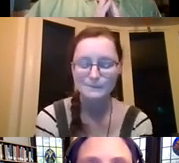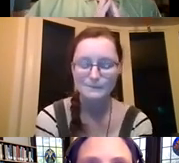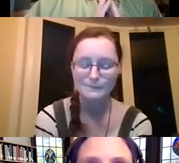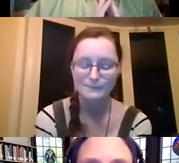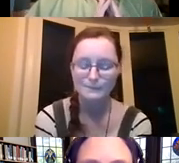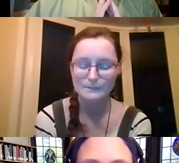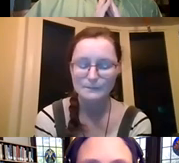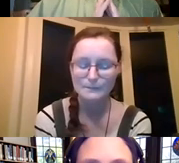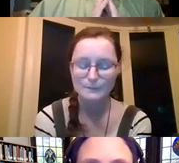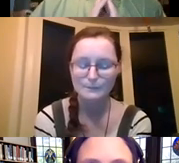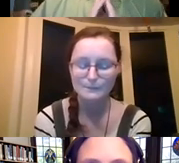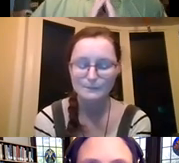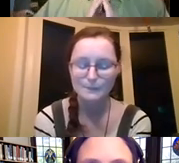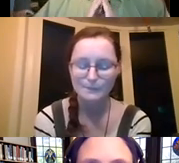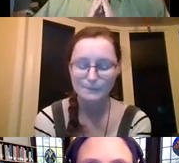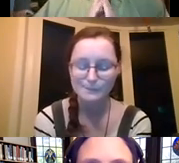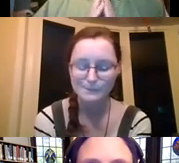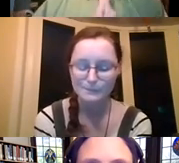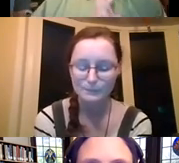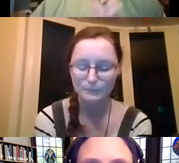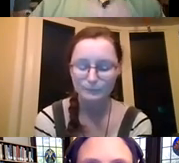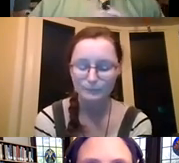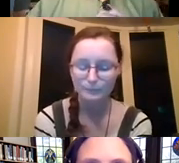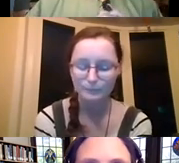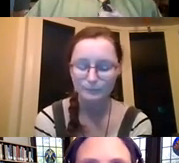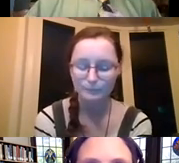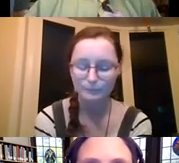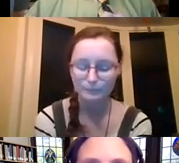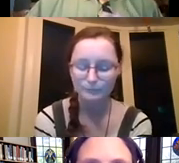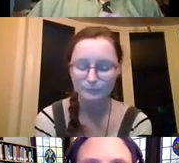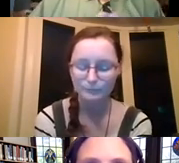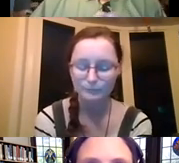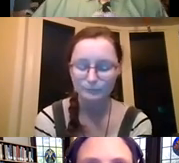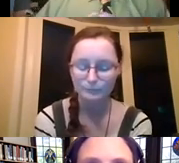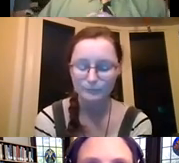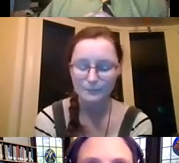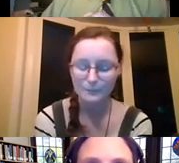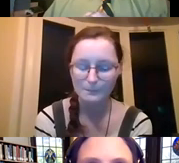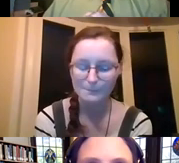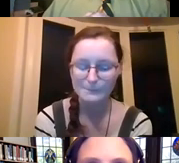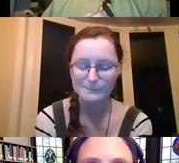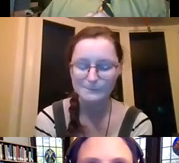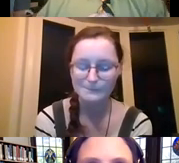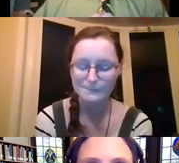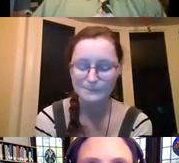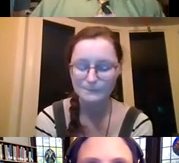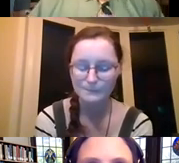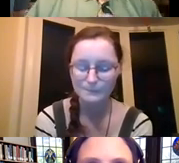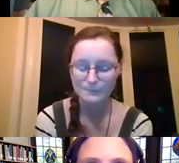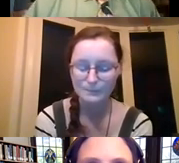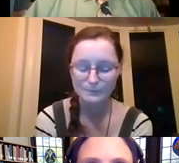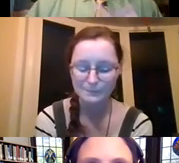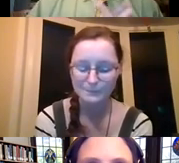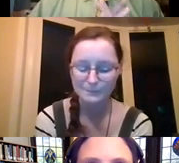education. And obviously student life had changed. The old in loco parentis of a strict parent was gone,